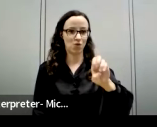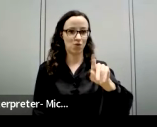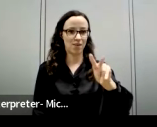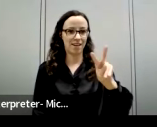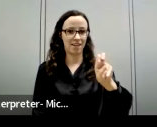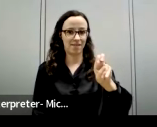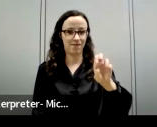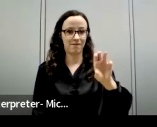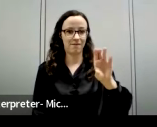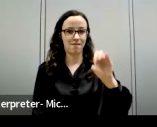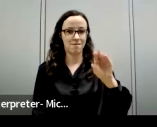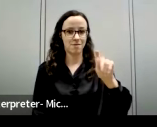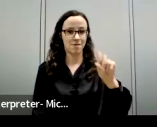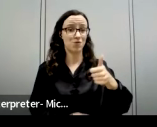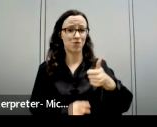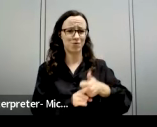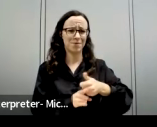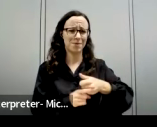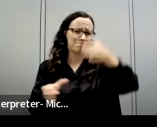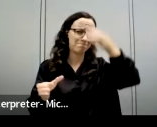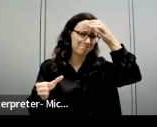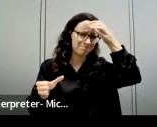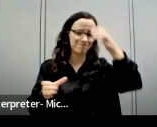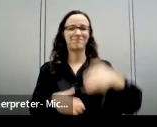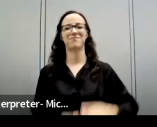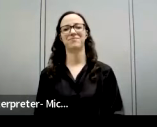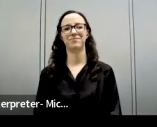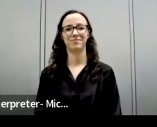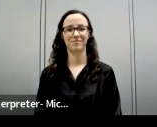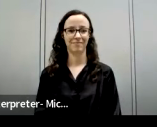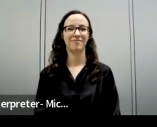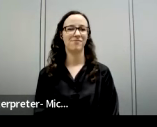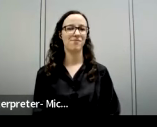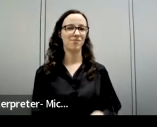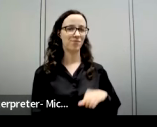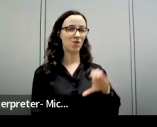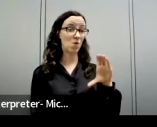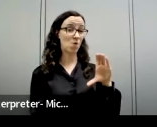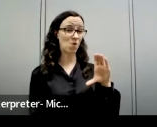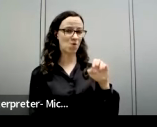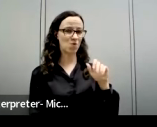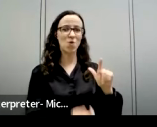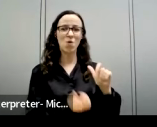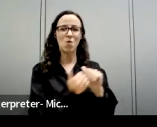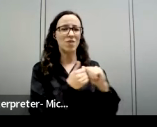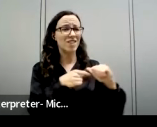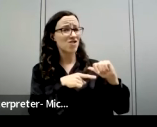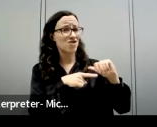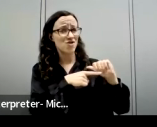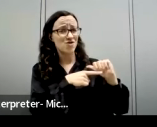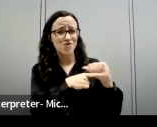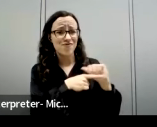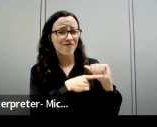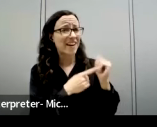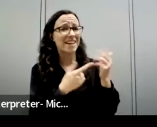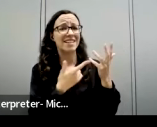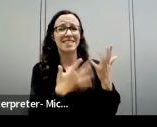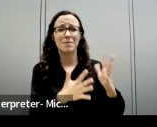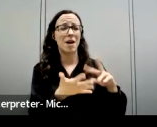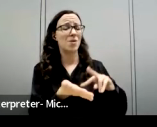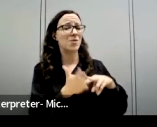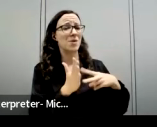very knowledgeable about the topic. I will say, even with the training, you still have to bookmark a few things, go